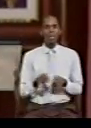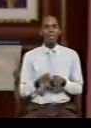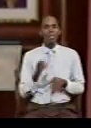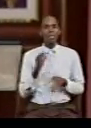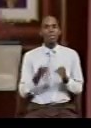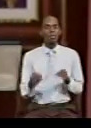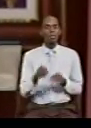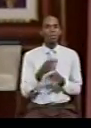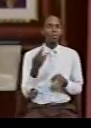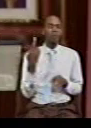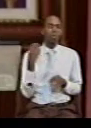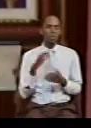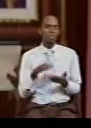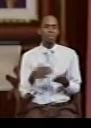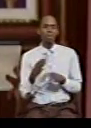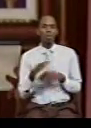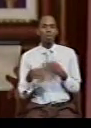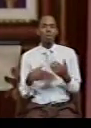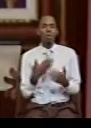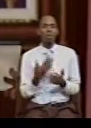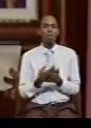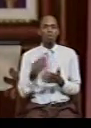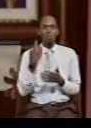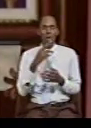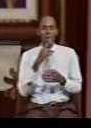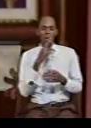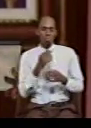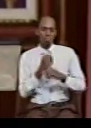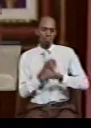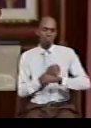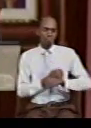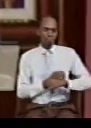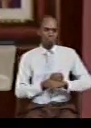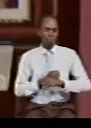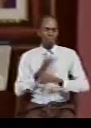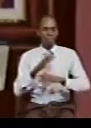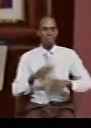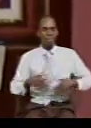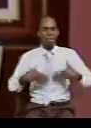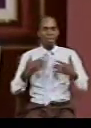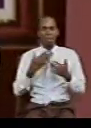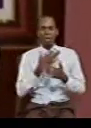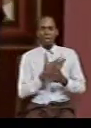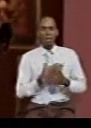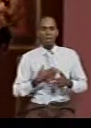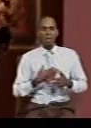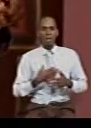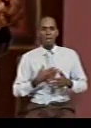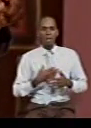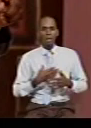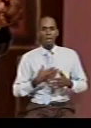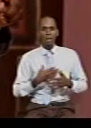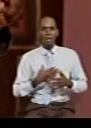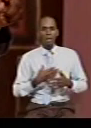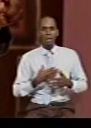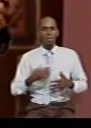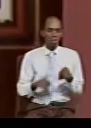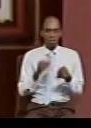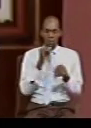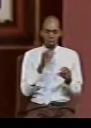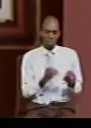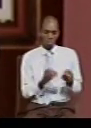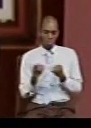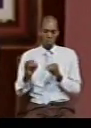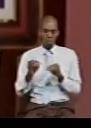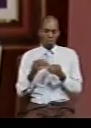All those who were guarding your life. And they say, you will not go beyond this level.